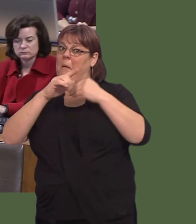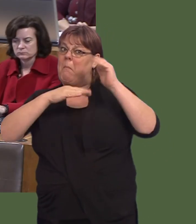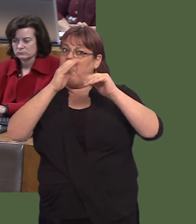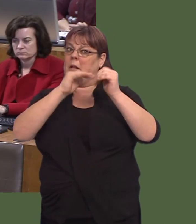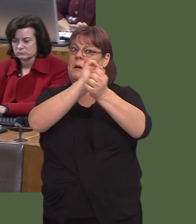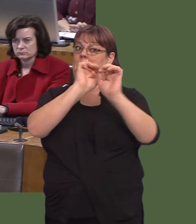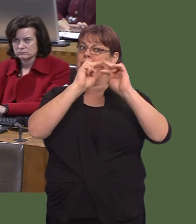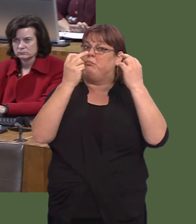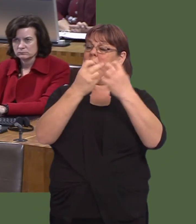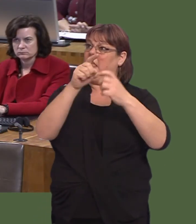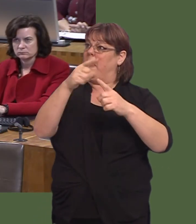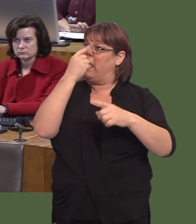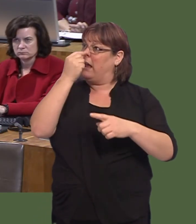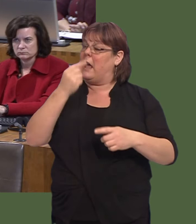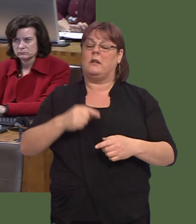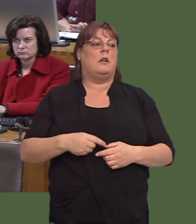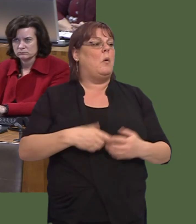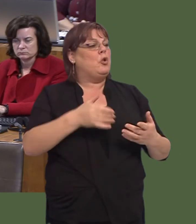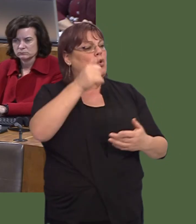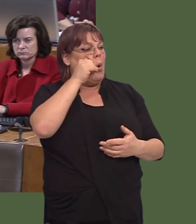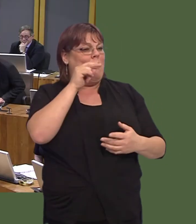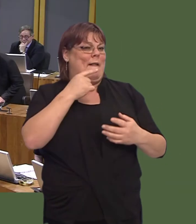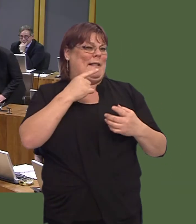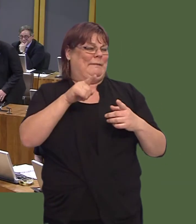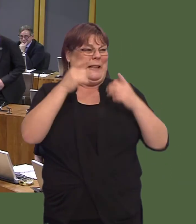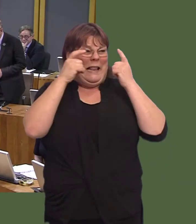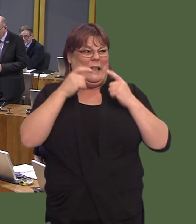that's privileged, so I can't respond to him on that point.